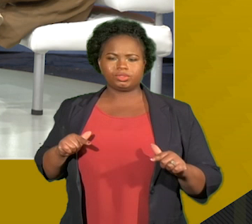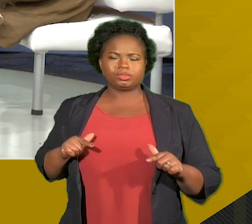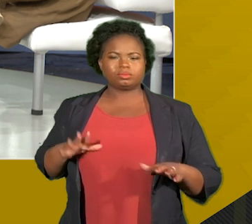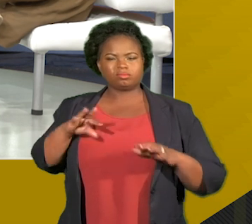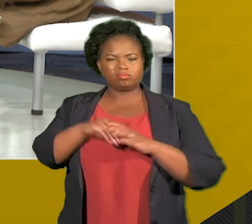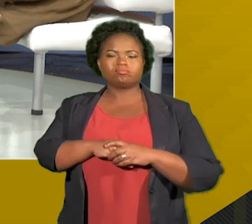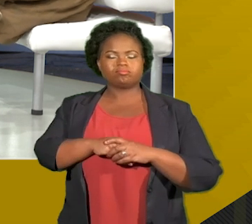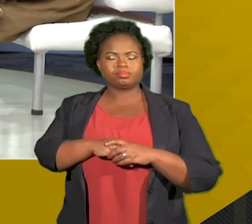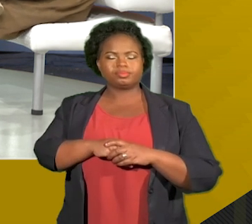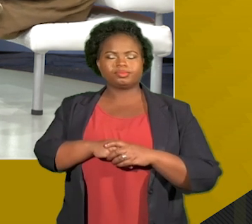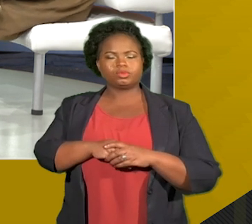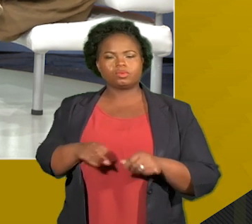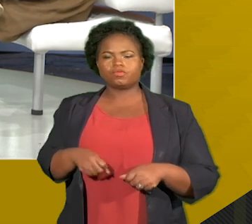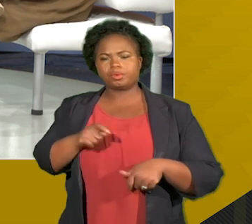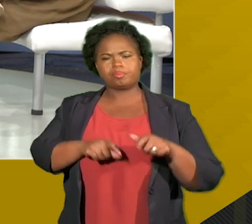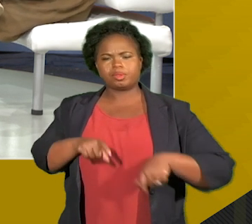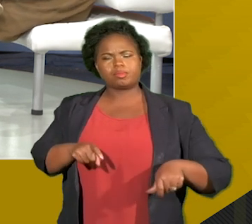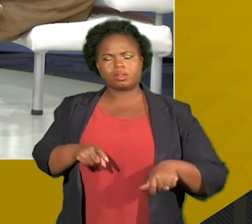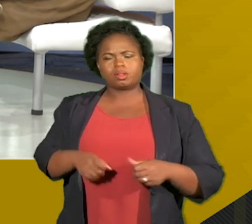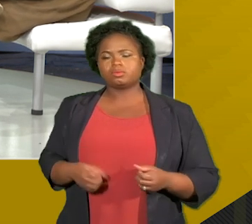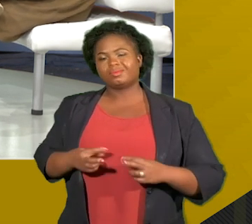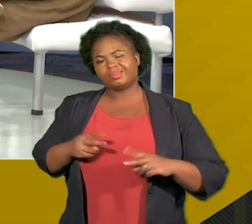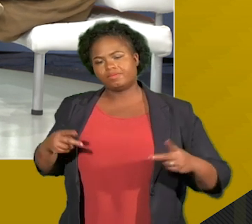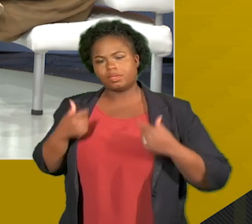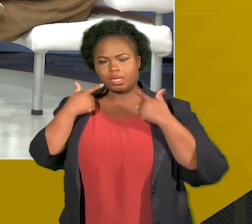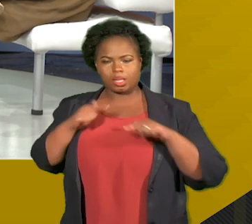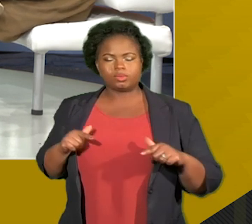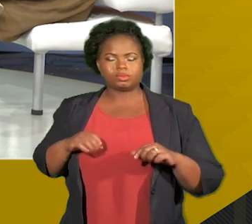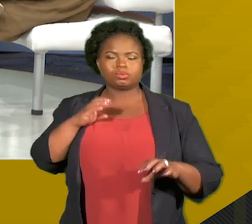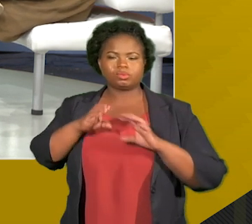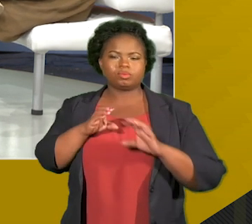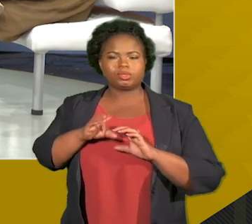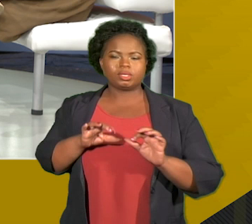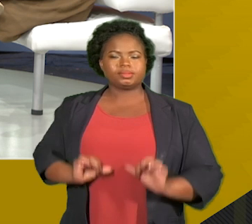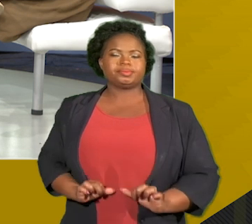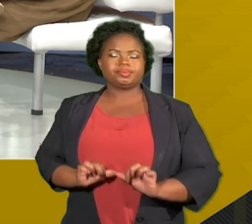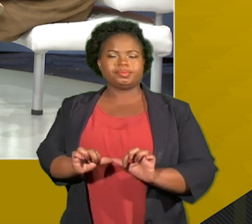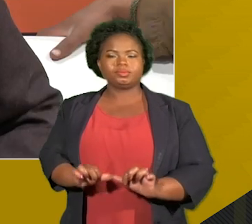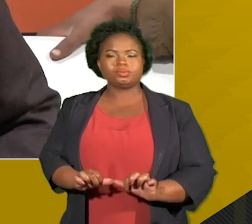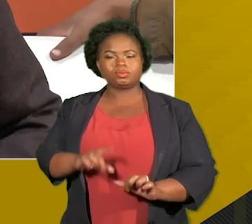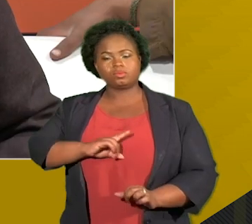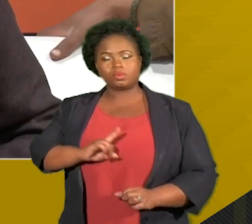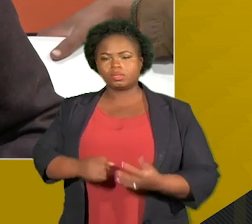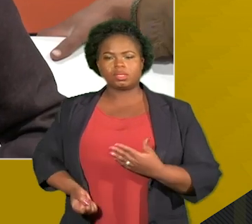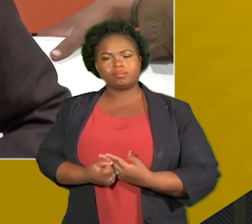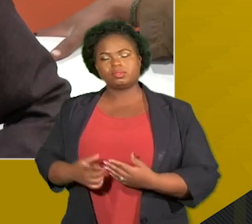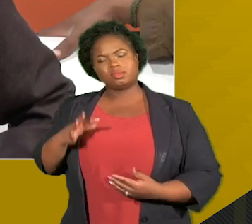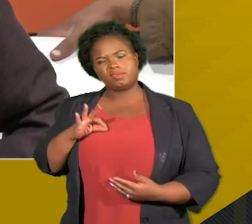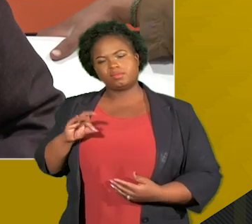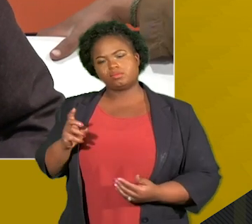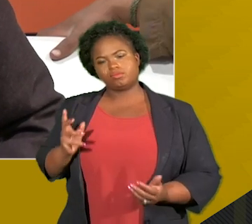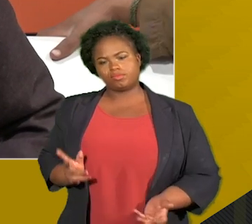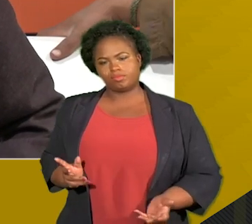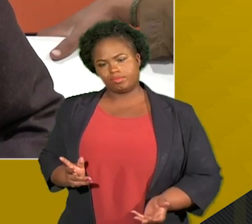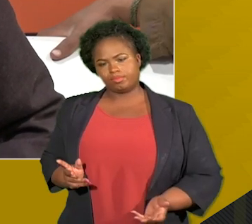very big part of our society, and the variety of languages and miscommunication being something that happens, you know, daily.